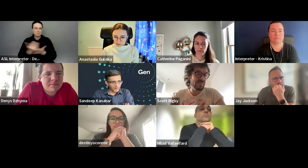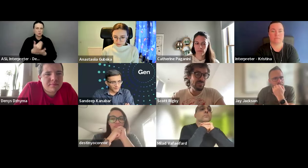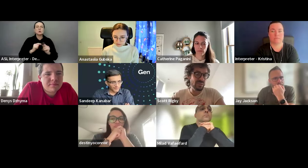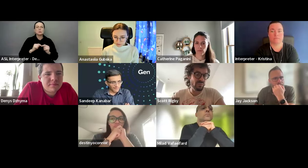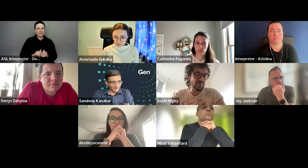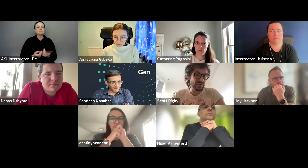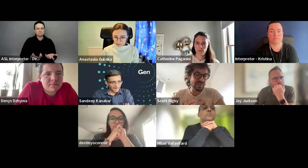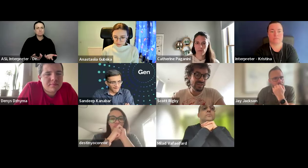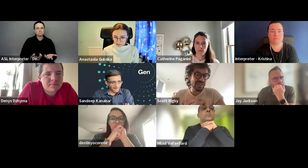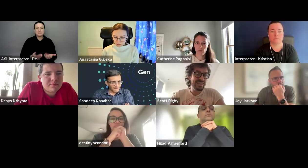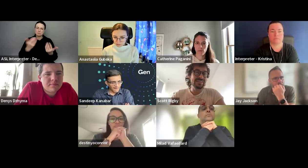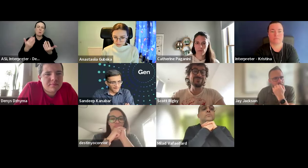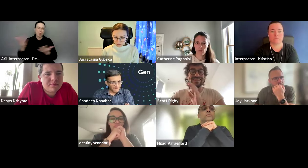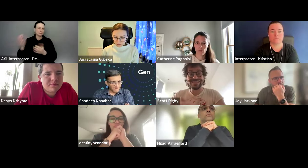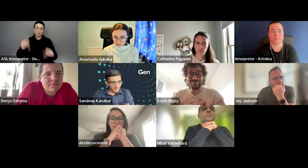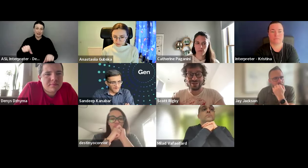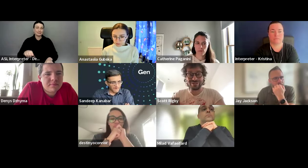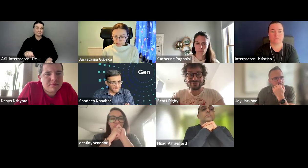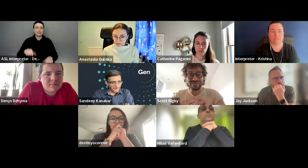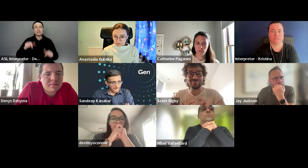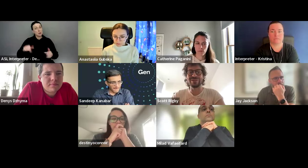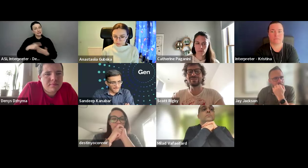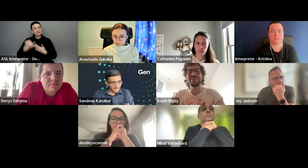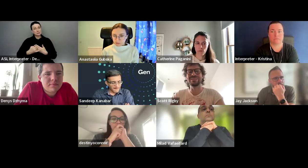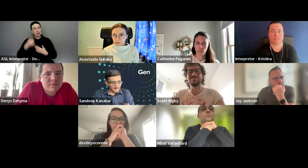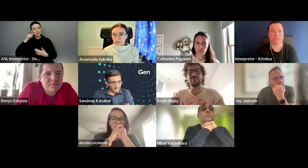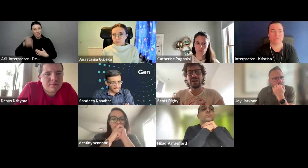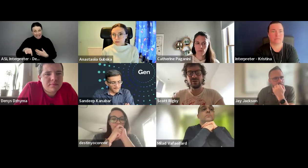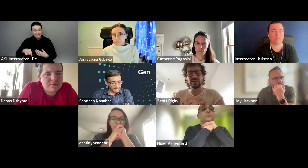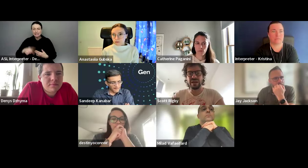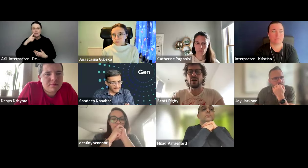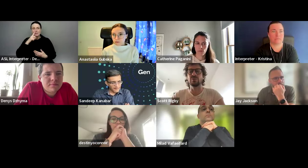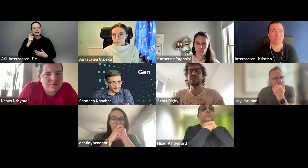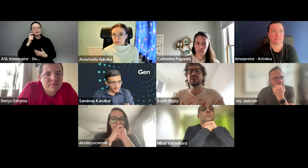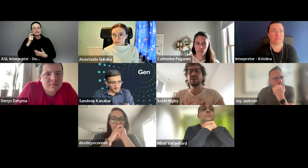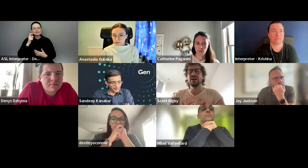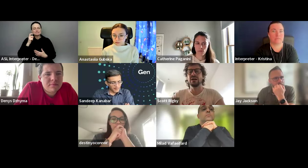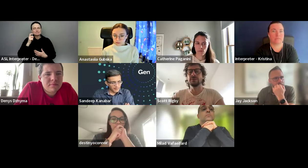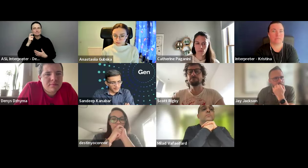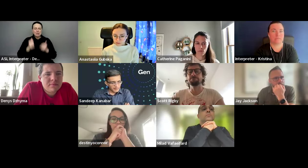new teams can be proposed. So this is the project for this project because it's primarily about,